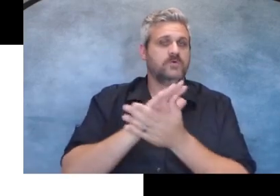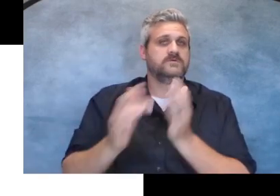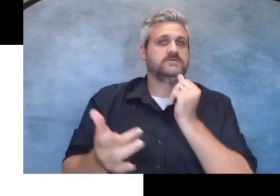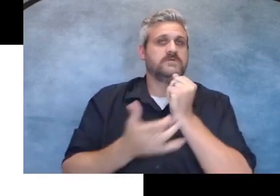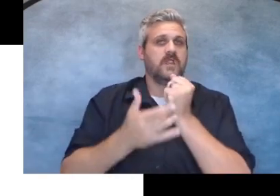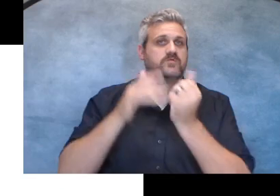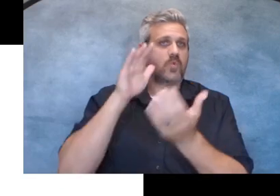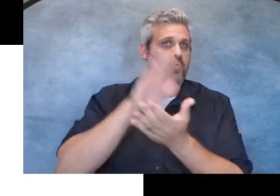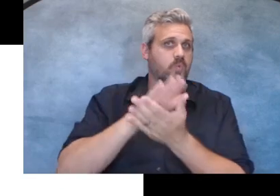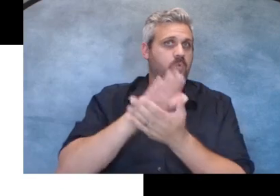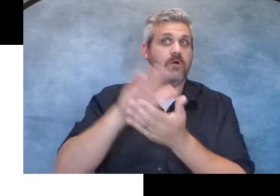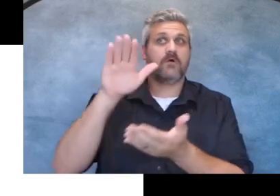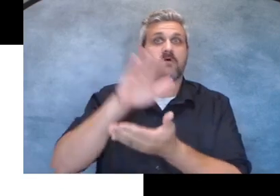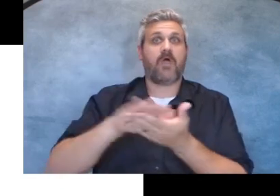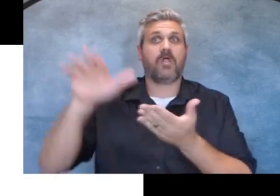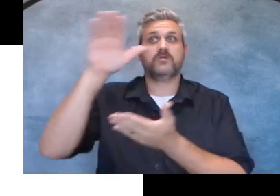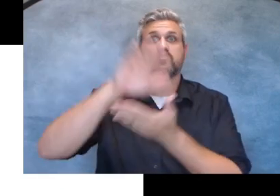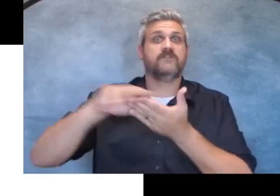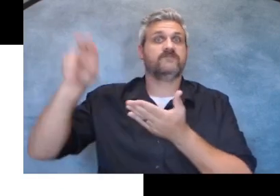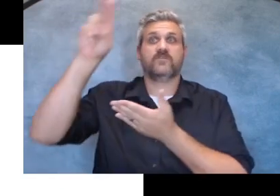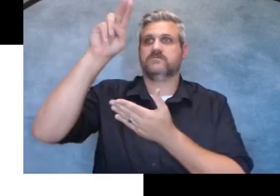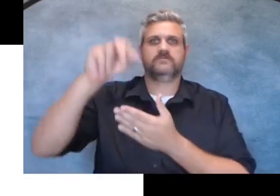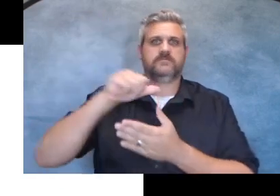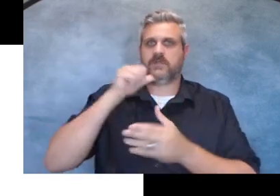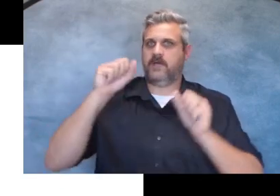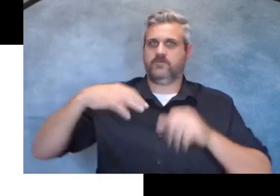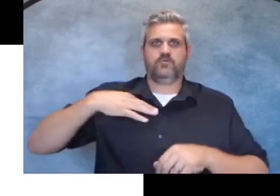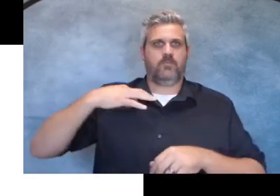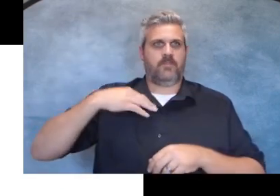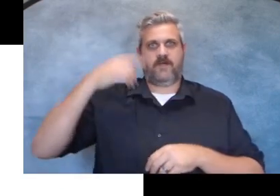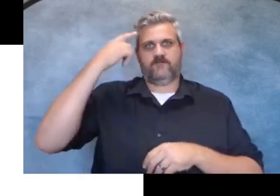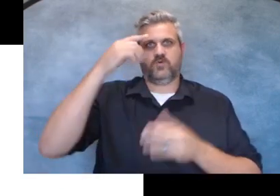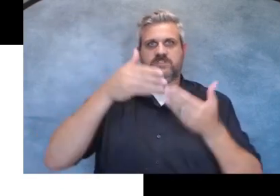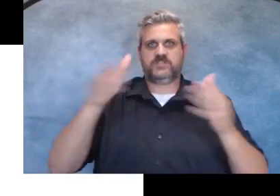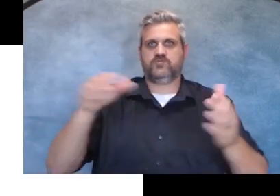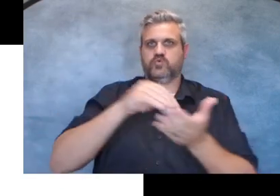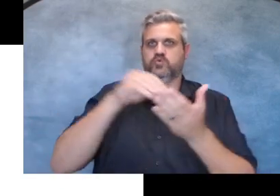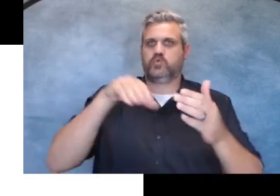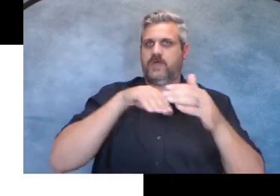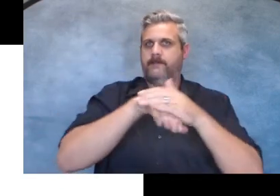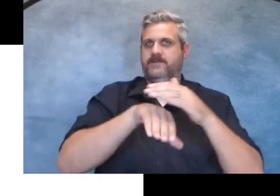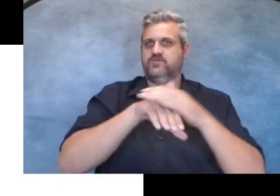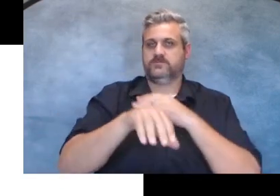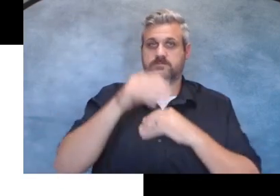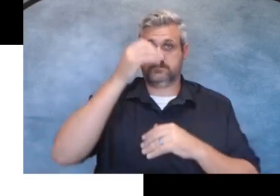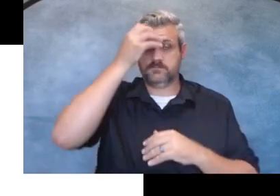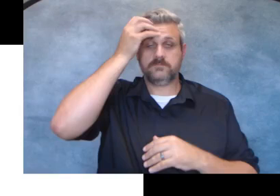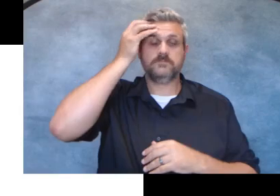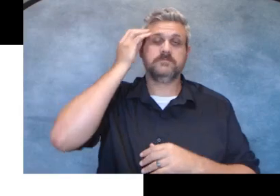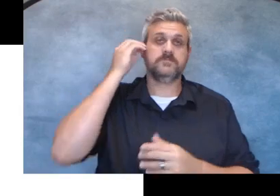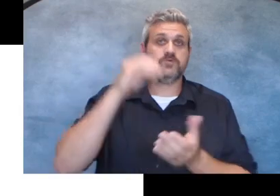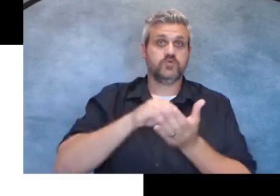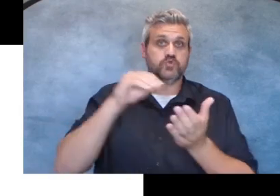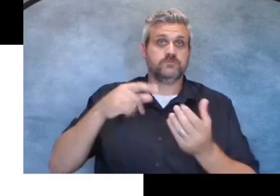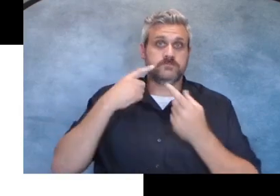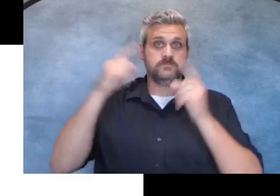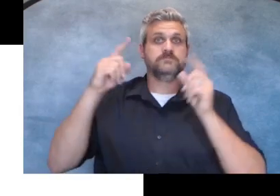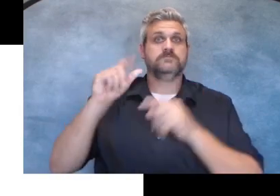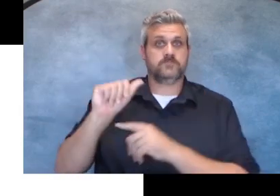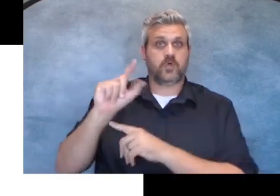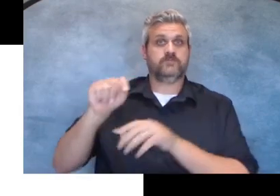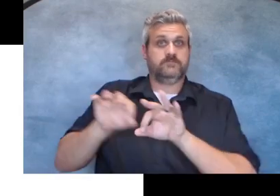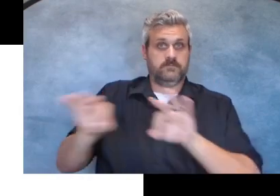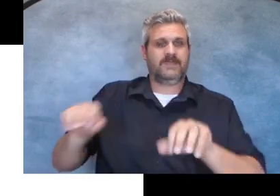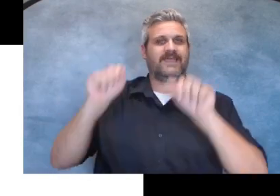and universities under their general student admissions. Students who earn an alternative diploma are